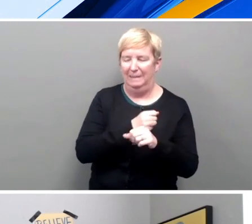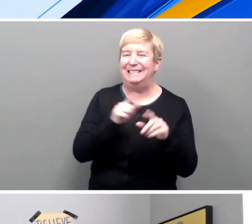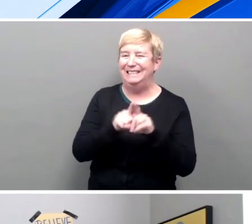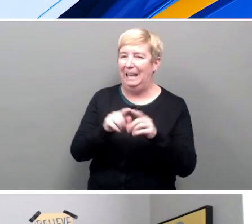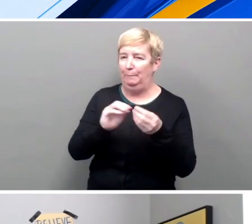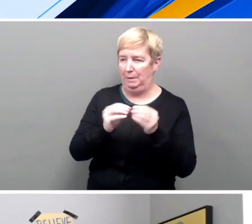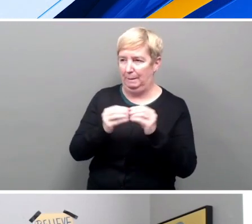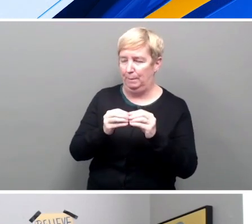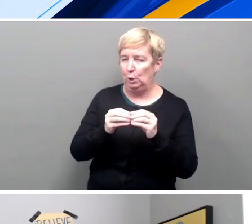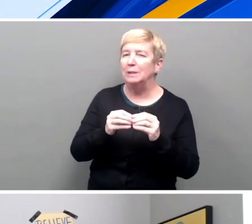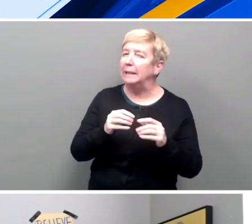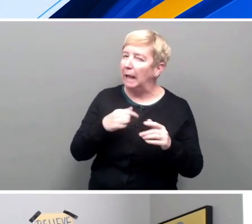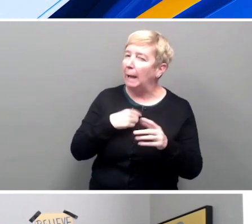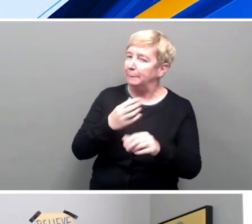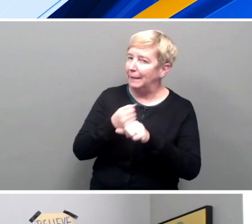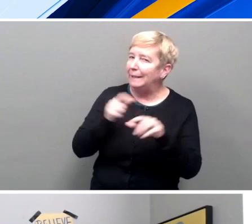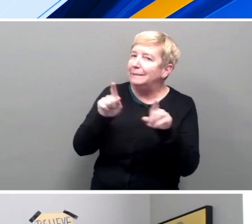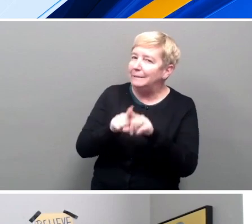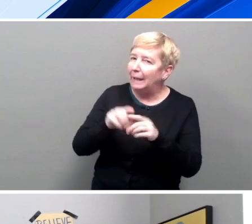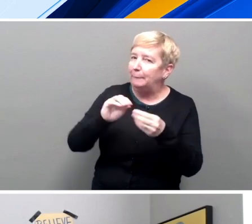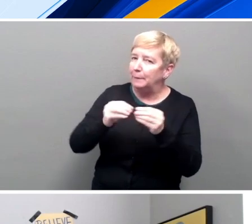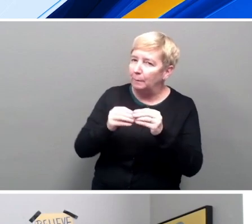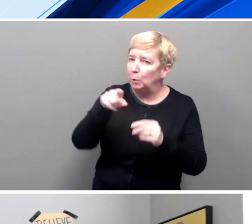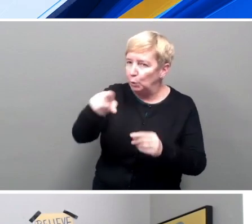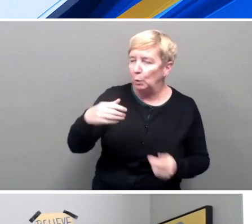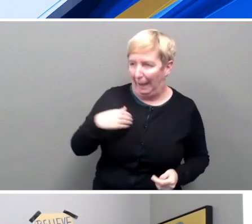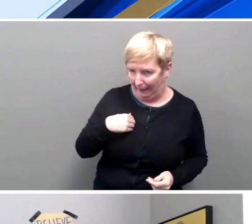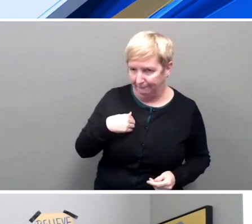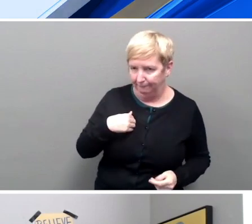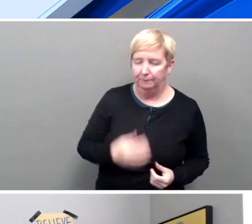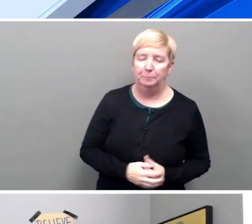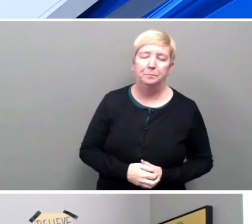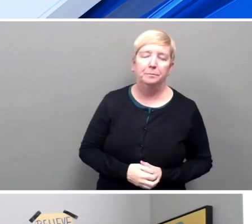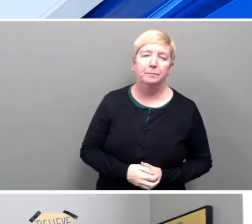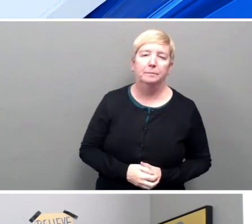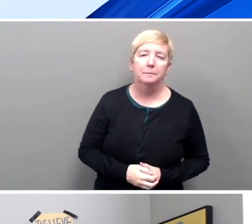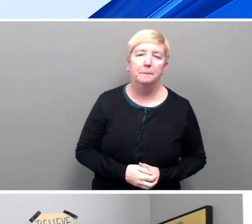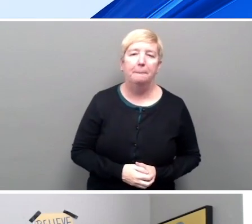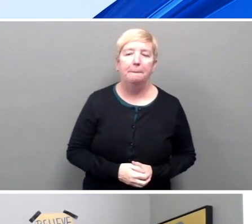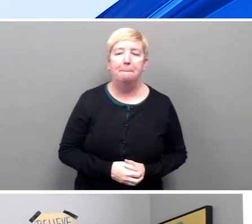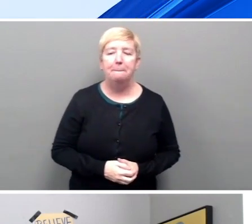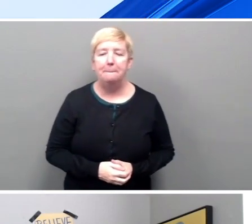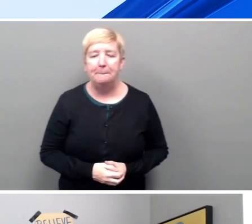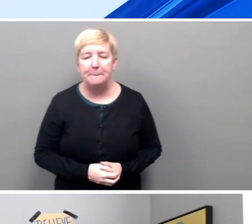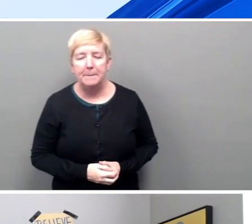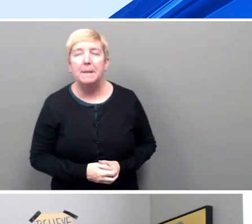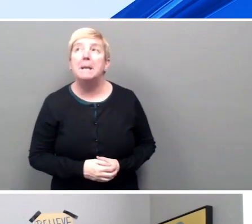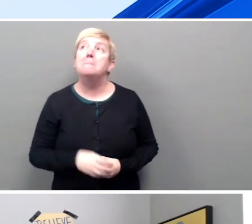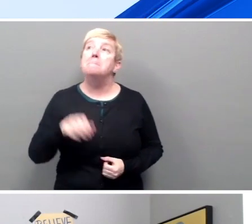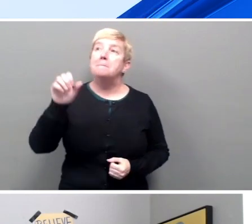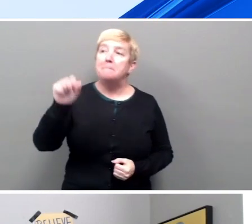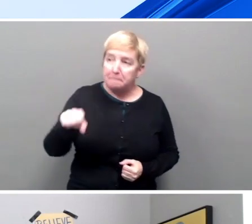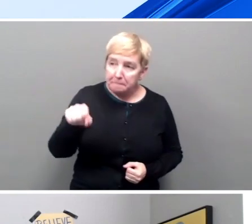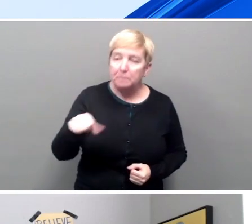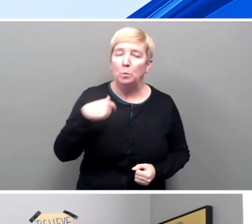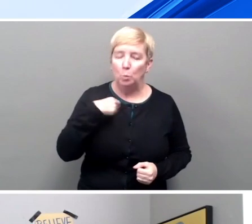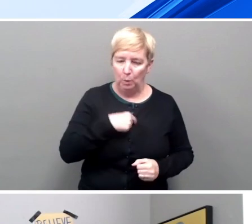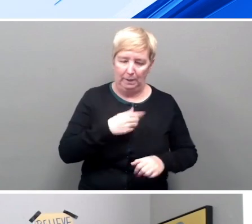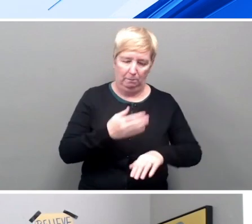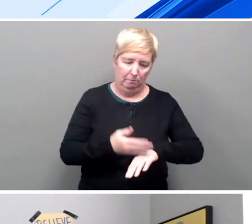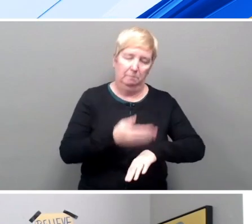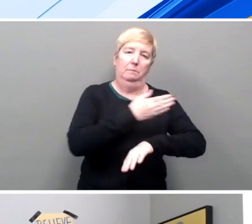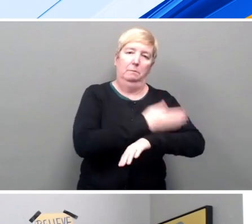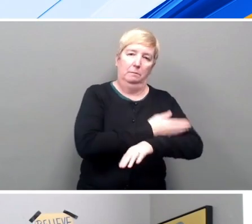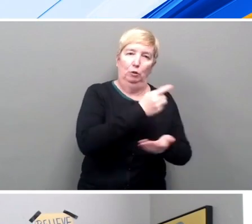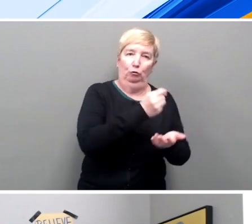seeing the same thing. I think though that some of it is we're getting better at treating COVID.